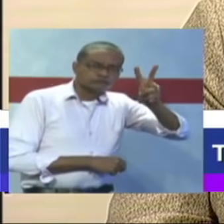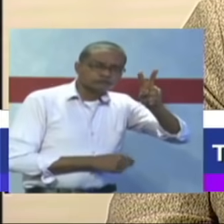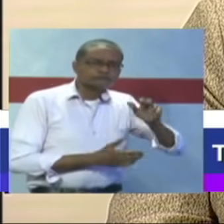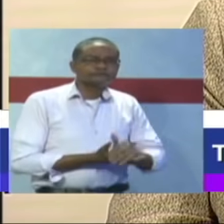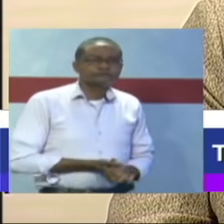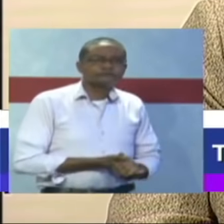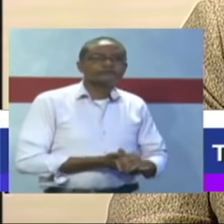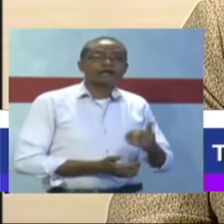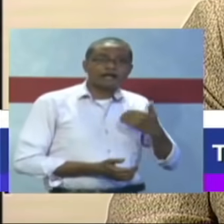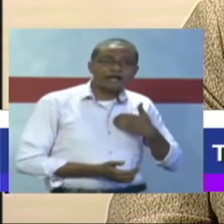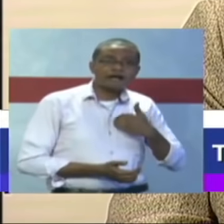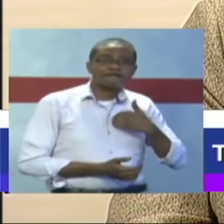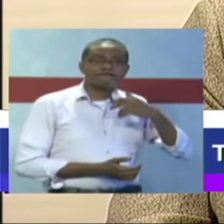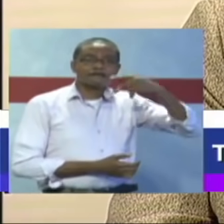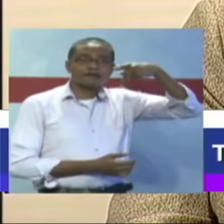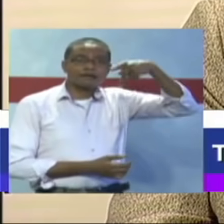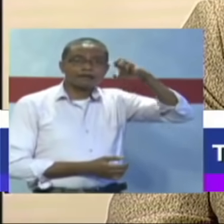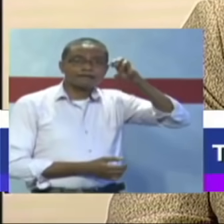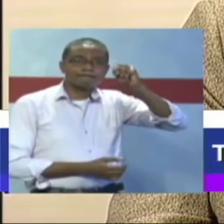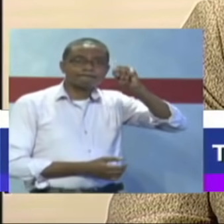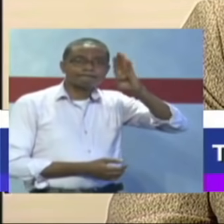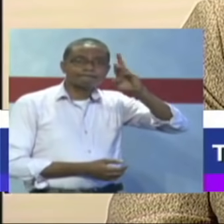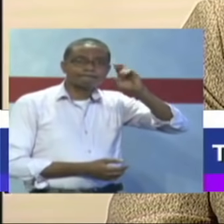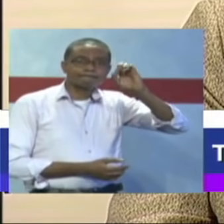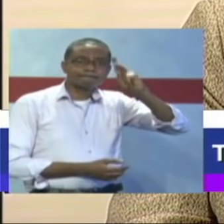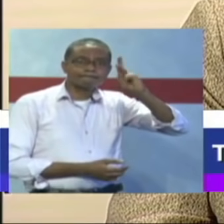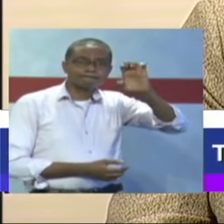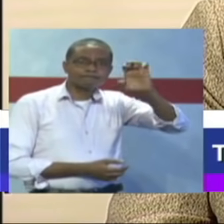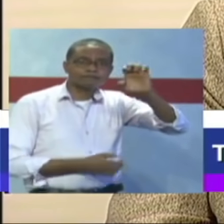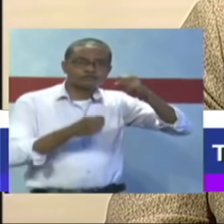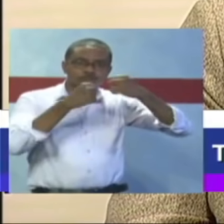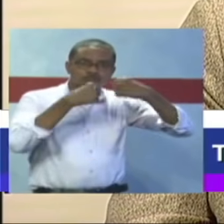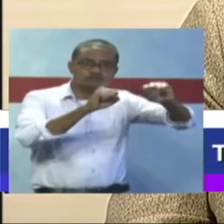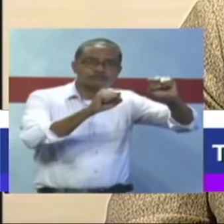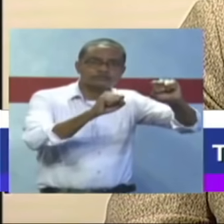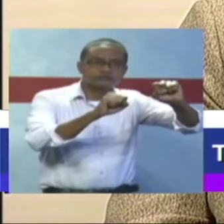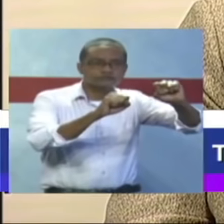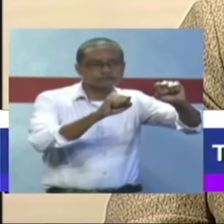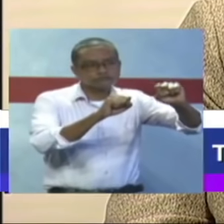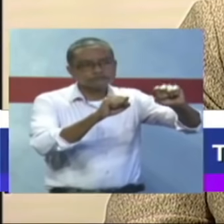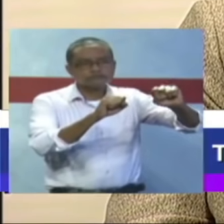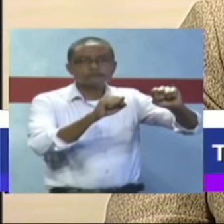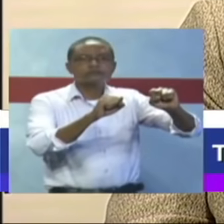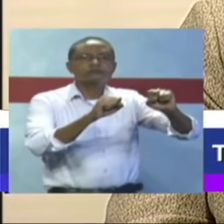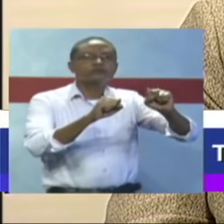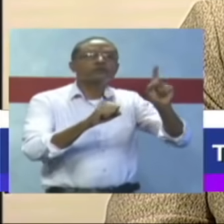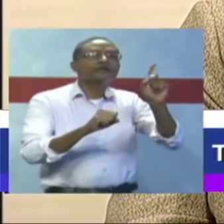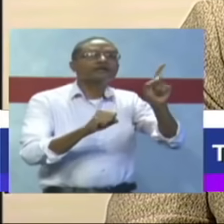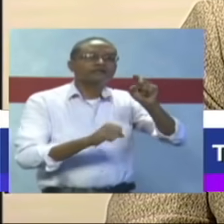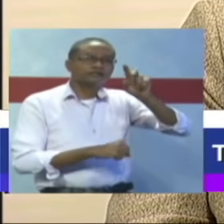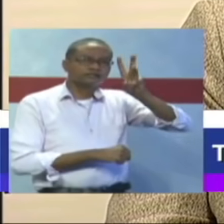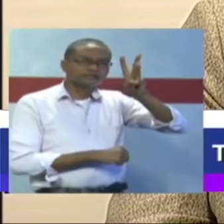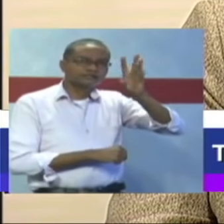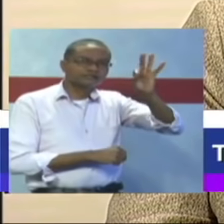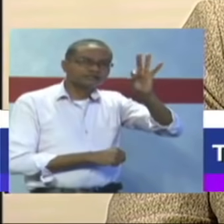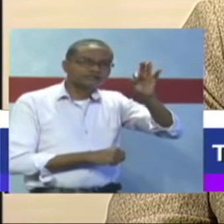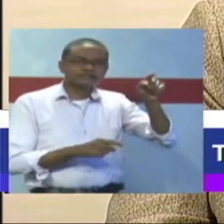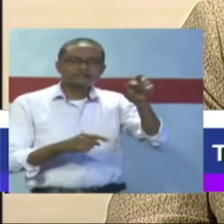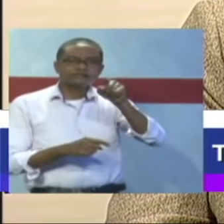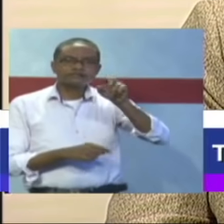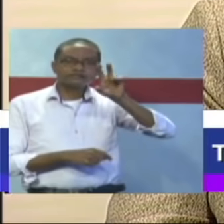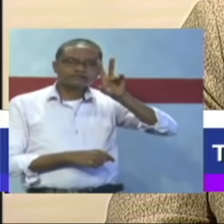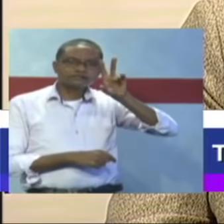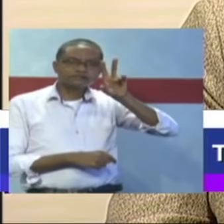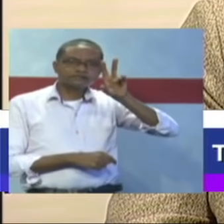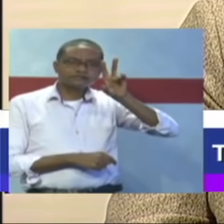638-8562. We also have the Pembroke Street Wellness Center, which is located at 69 to